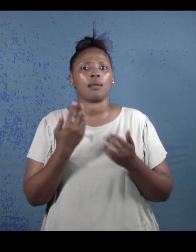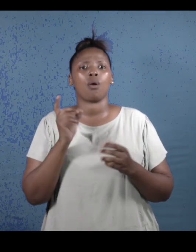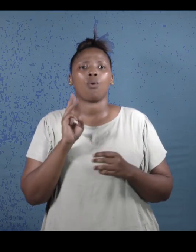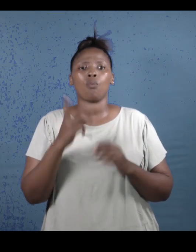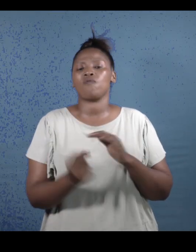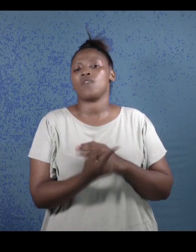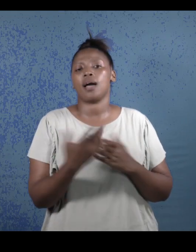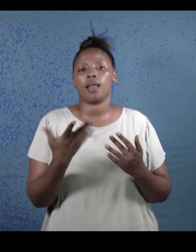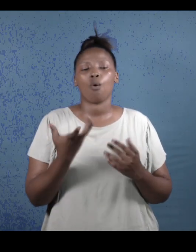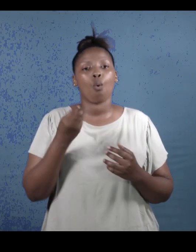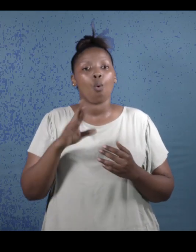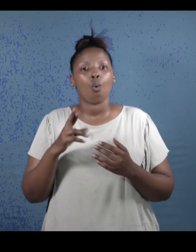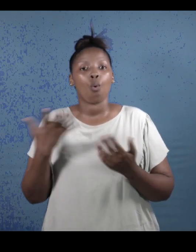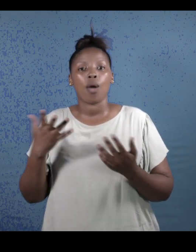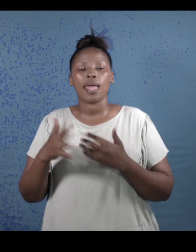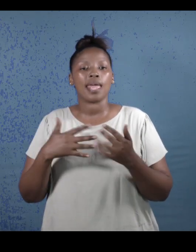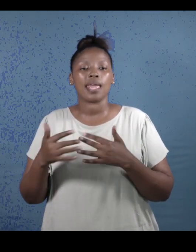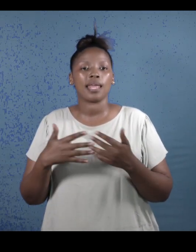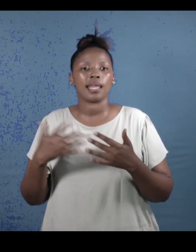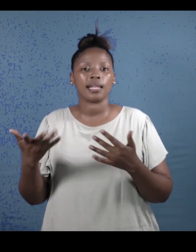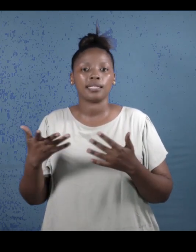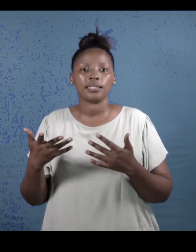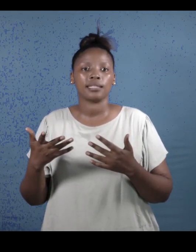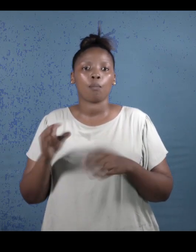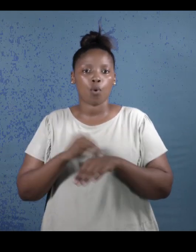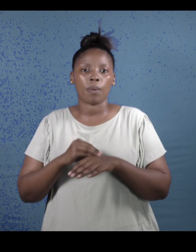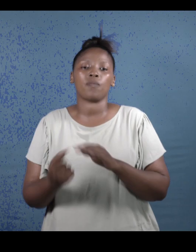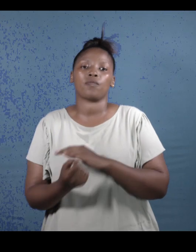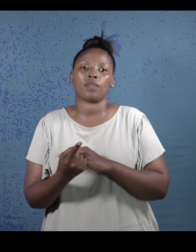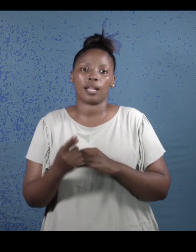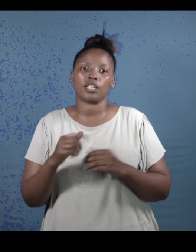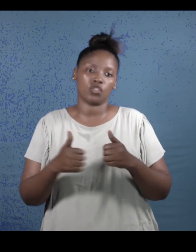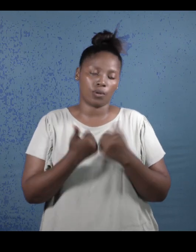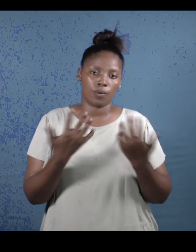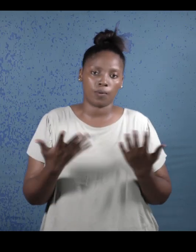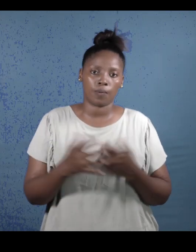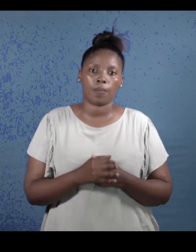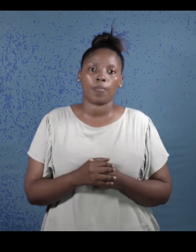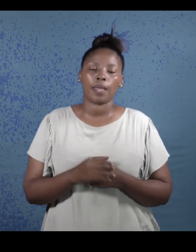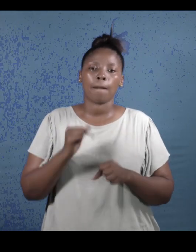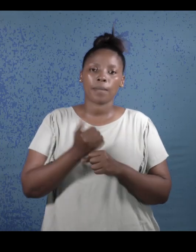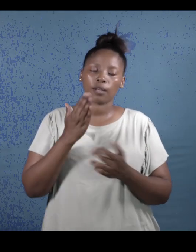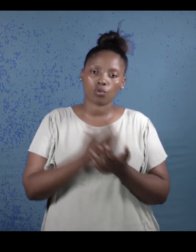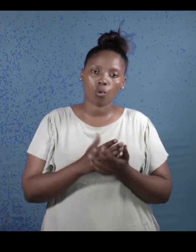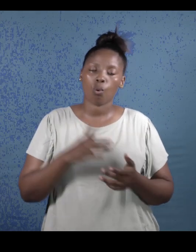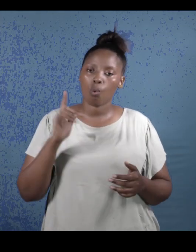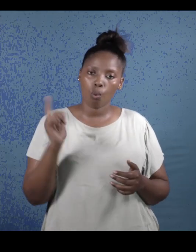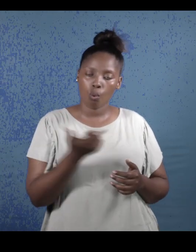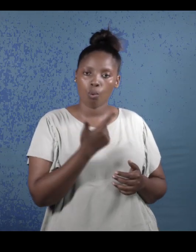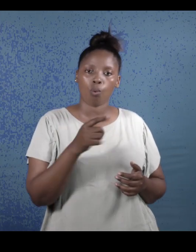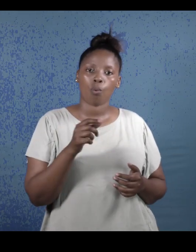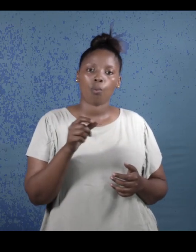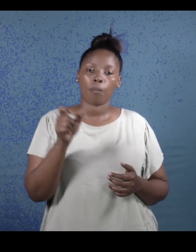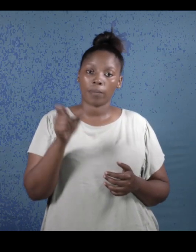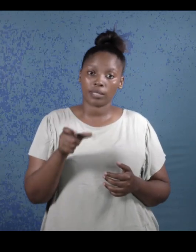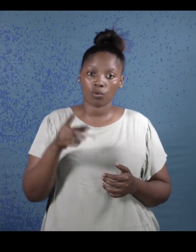All potential risks should be included in the first draft of your plan. This ensures everyone knows what problems could